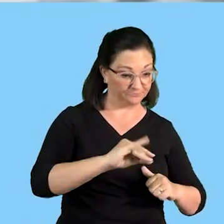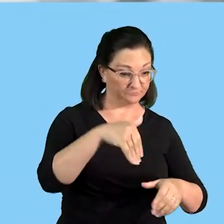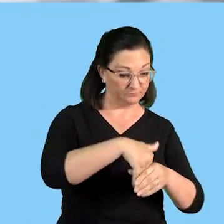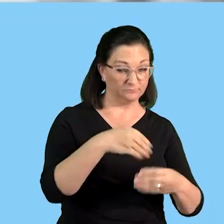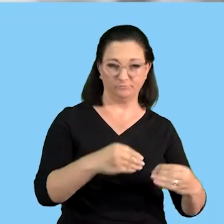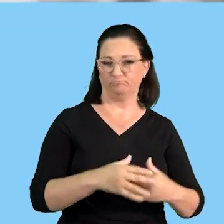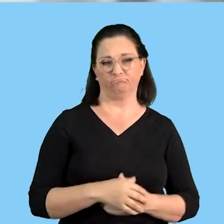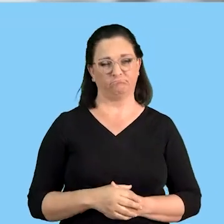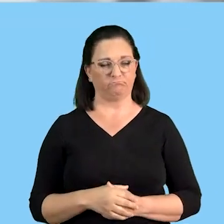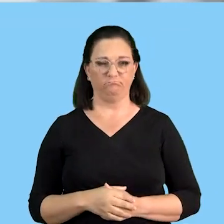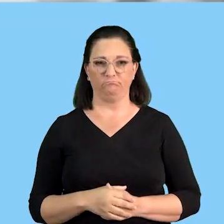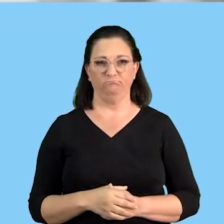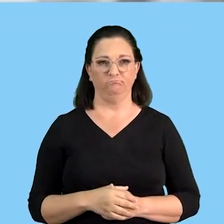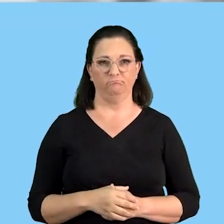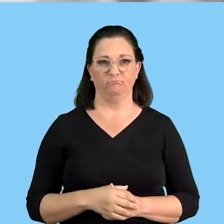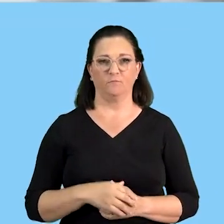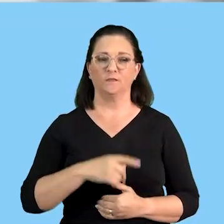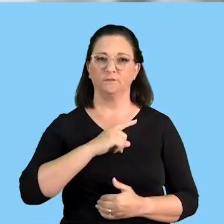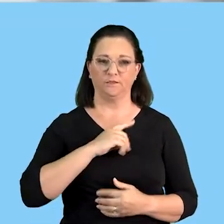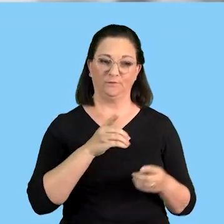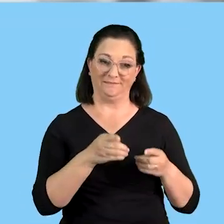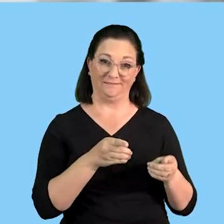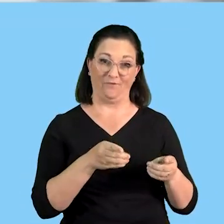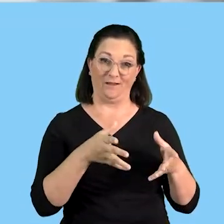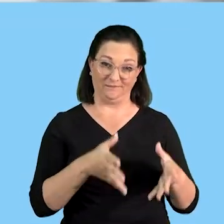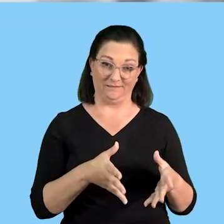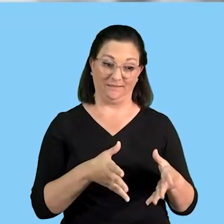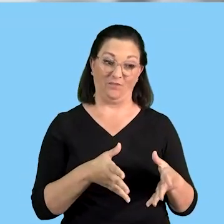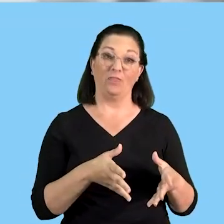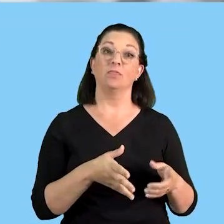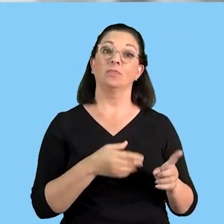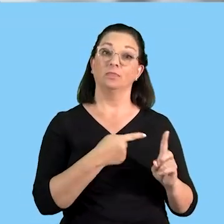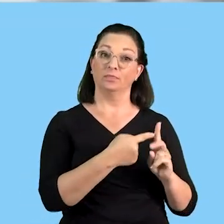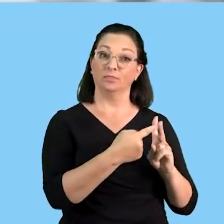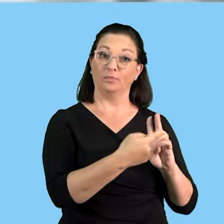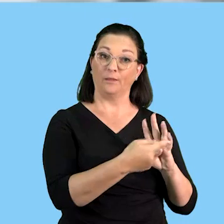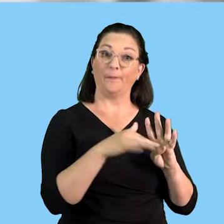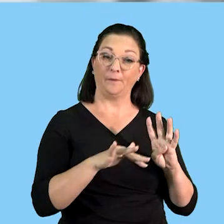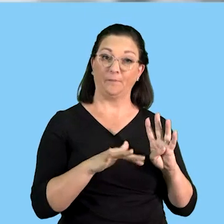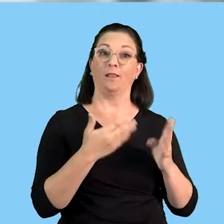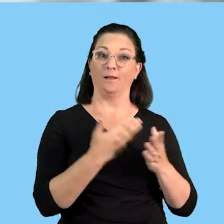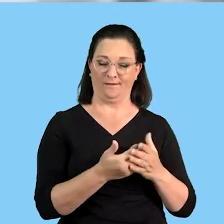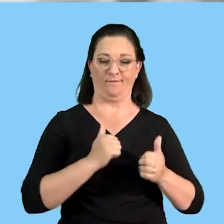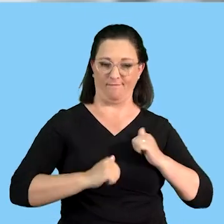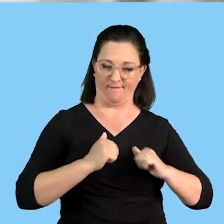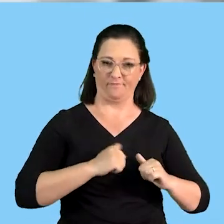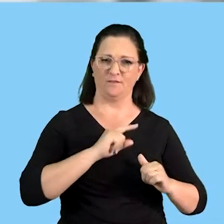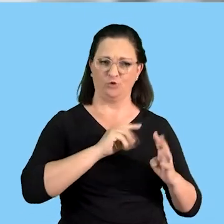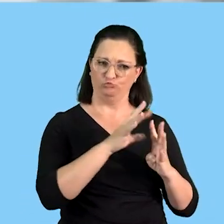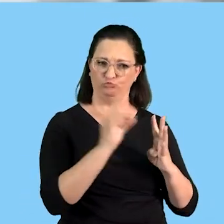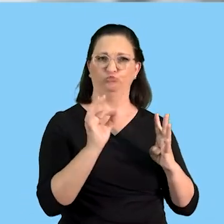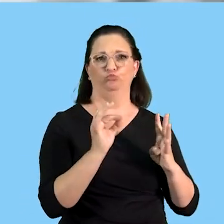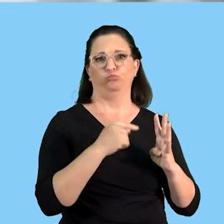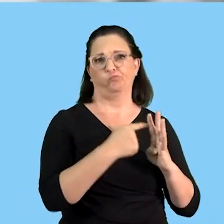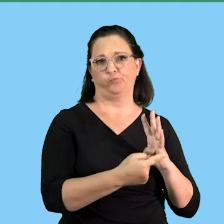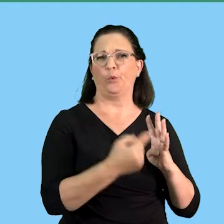the day-to-day runnings of a company. Therefore, directors become people who are active. Hence, we say they are elected.